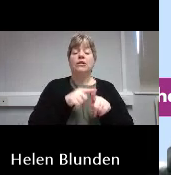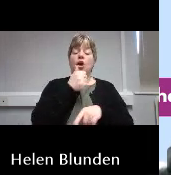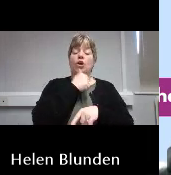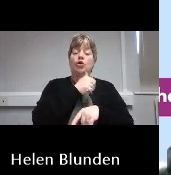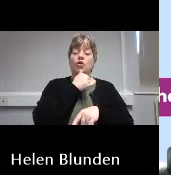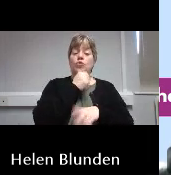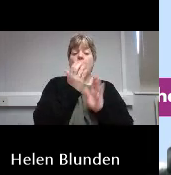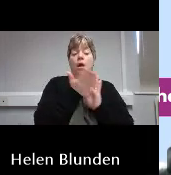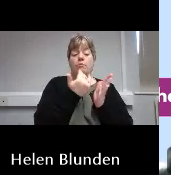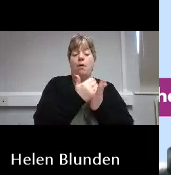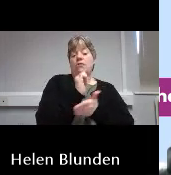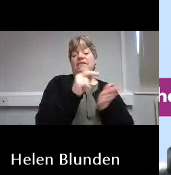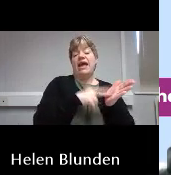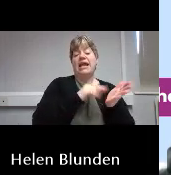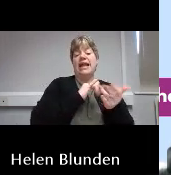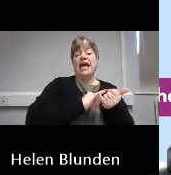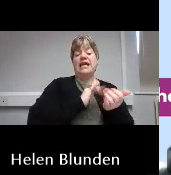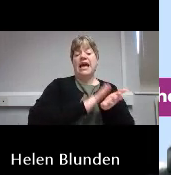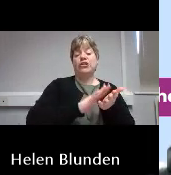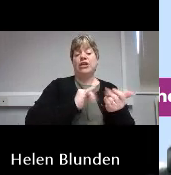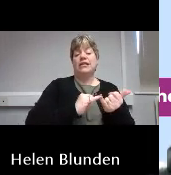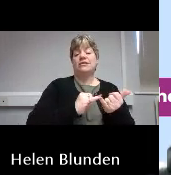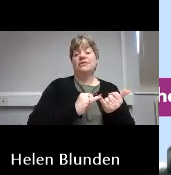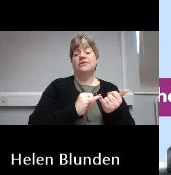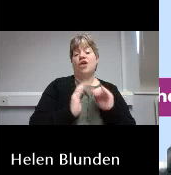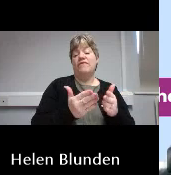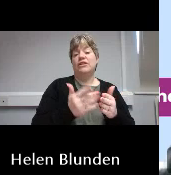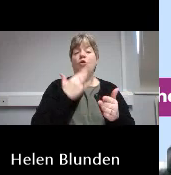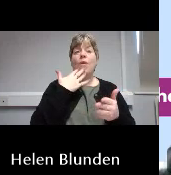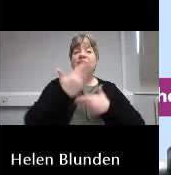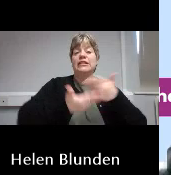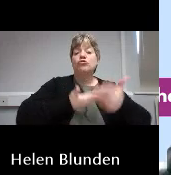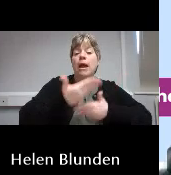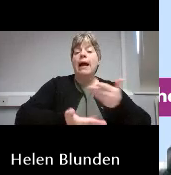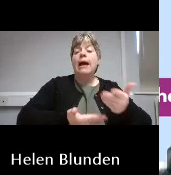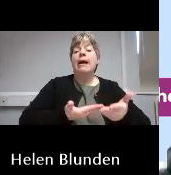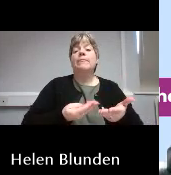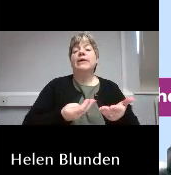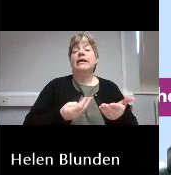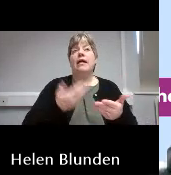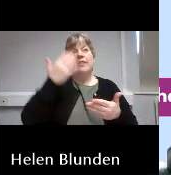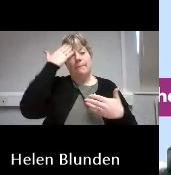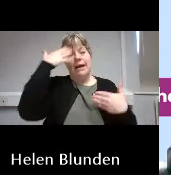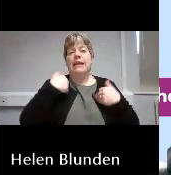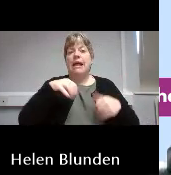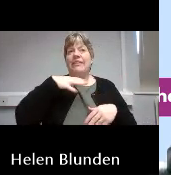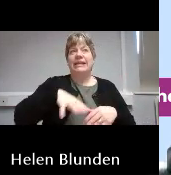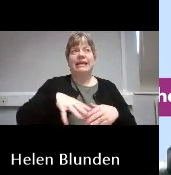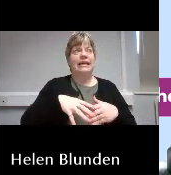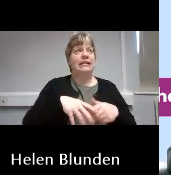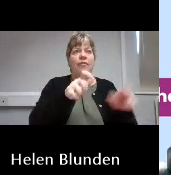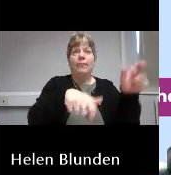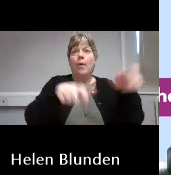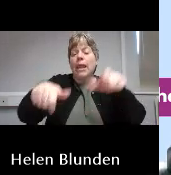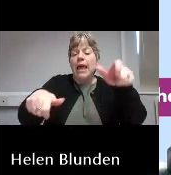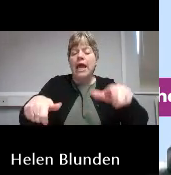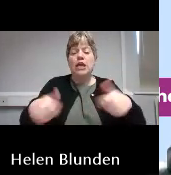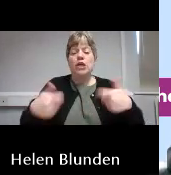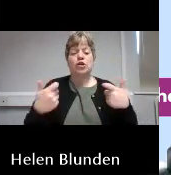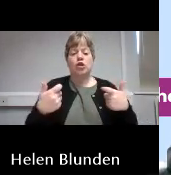used as part of NHSE when they're describing the the mental health needs of the population, or the